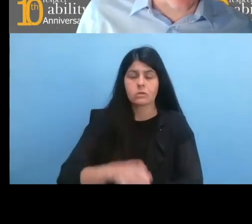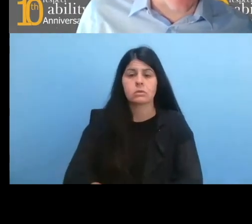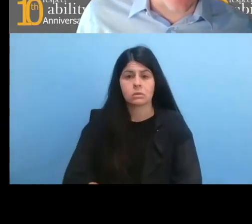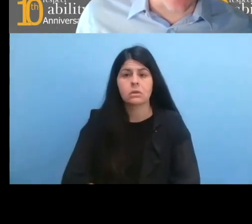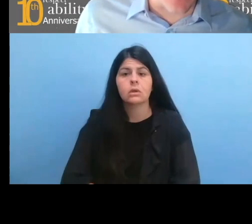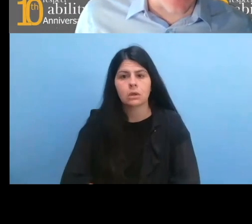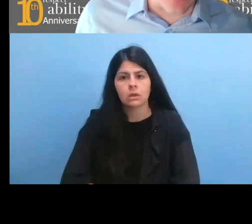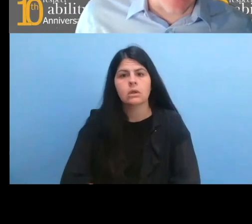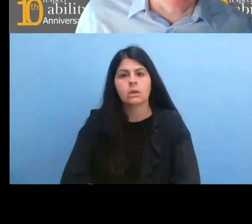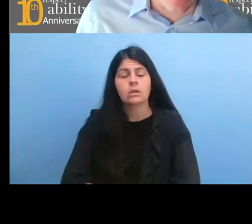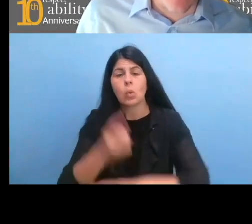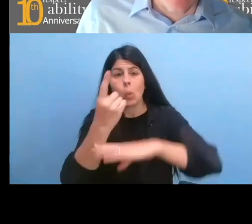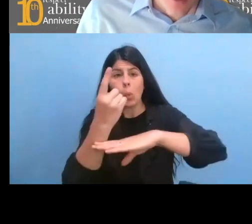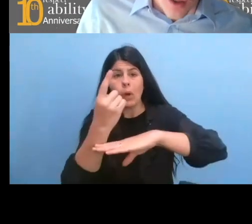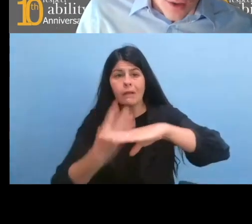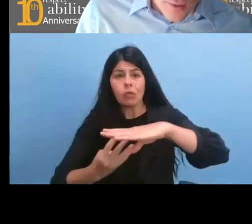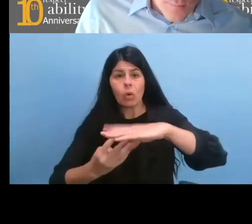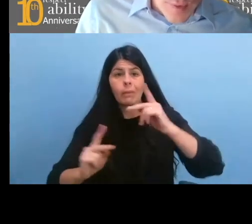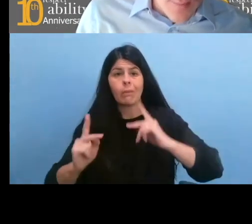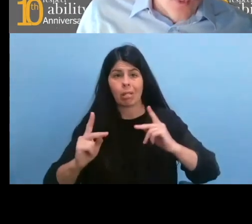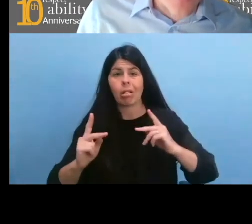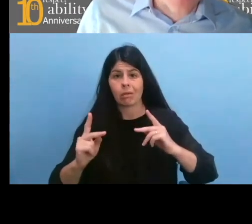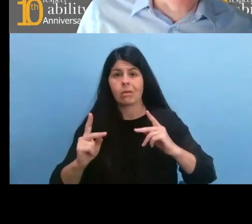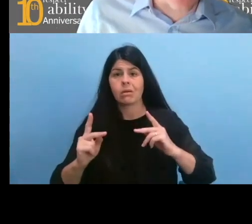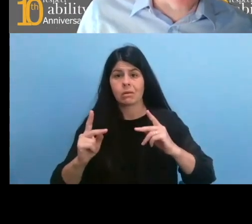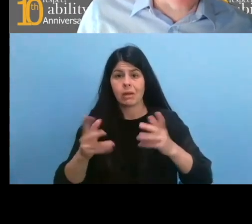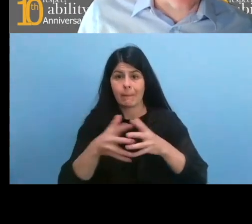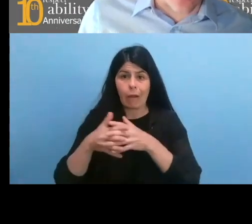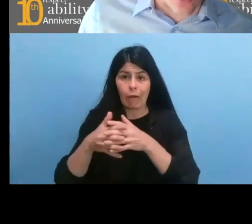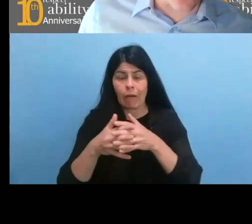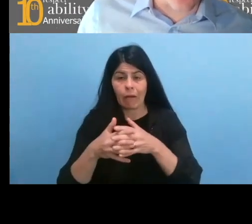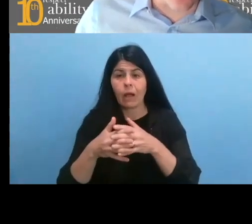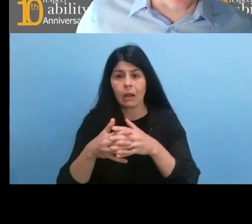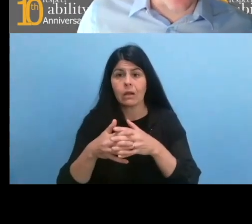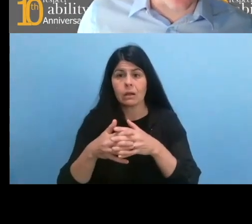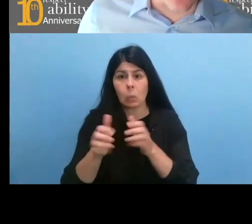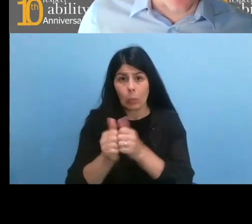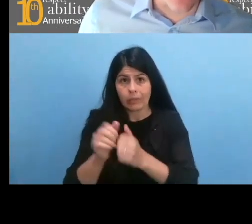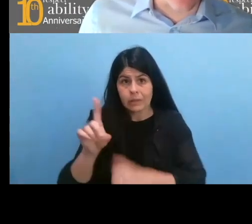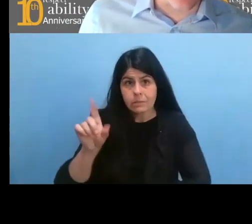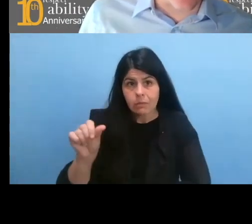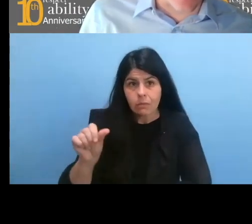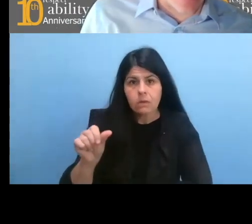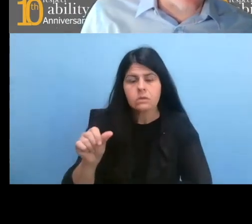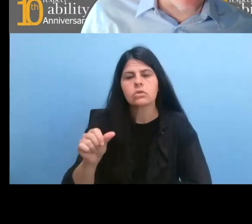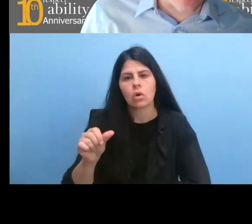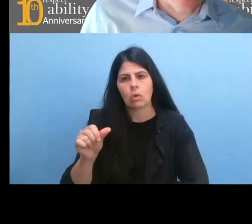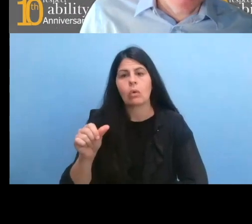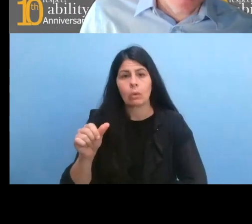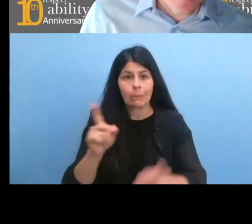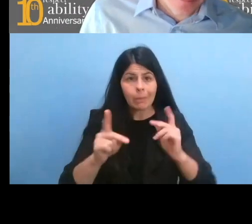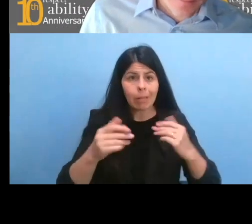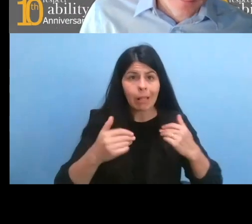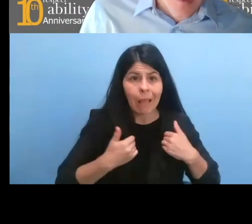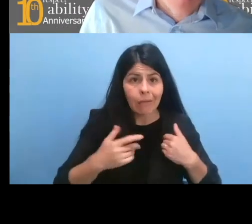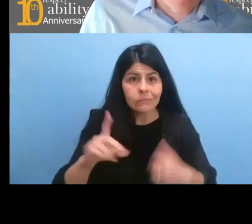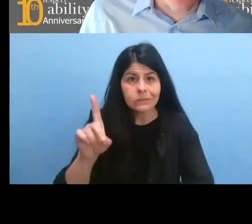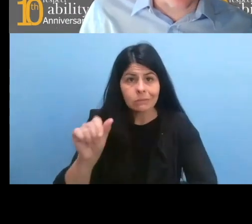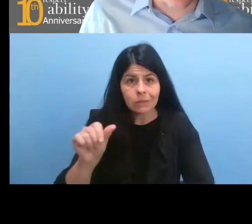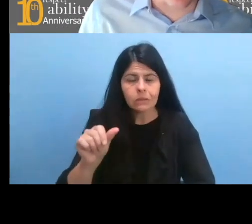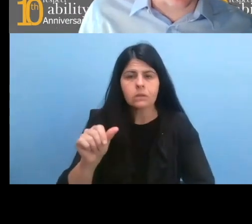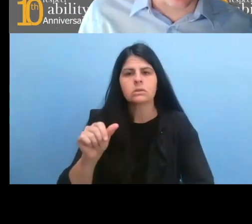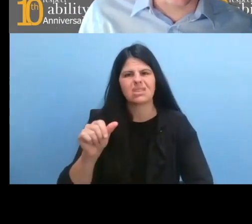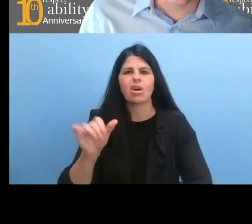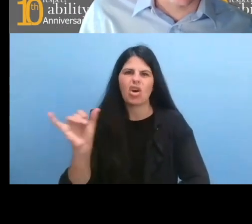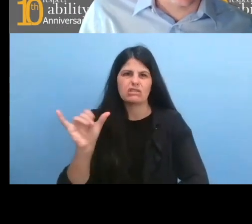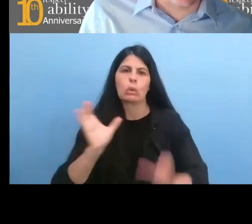a person with a disability, people with disabilities are your consumers. And so having people